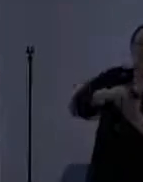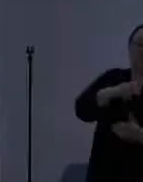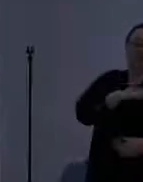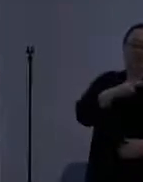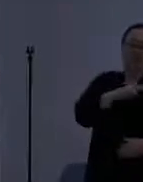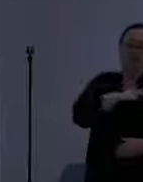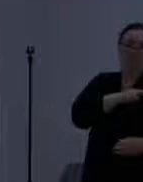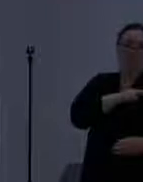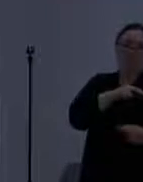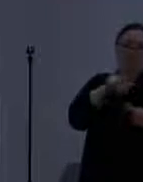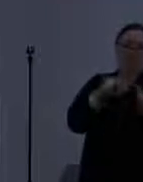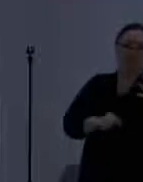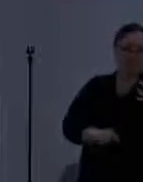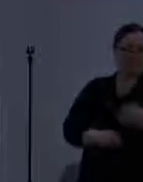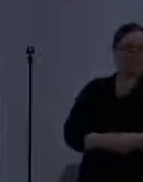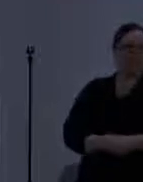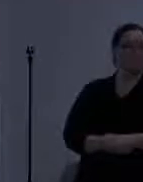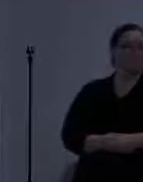can